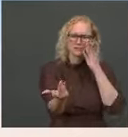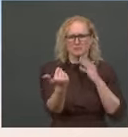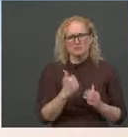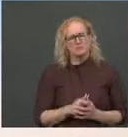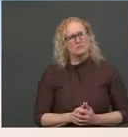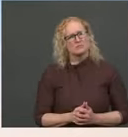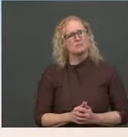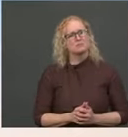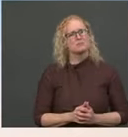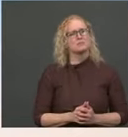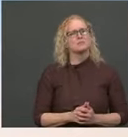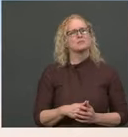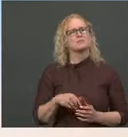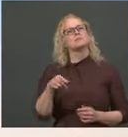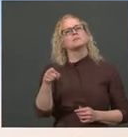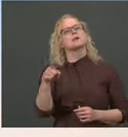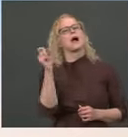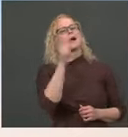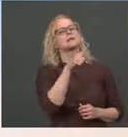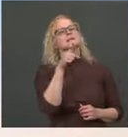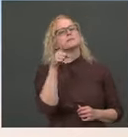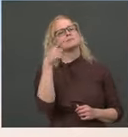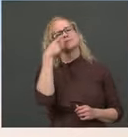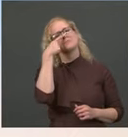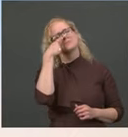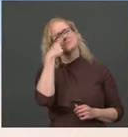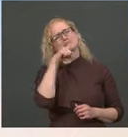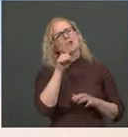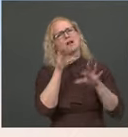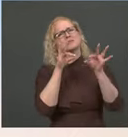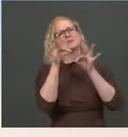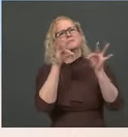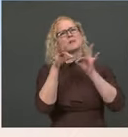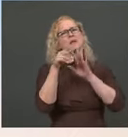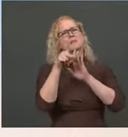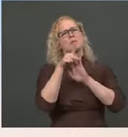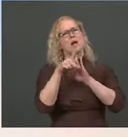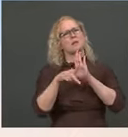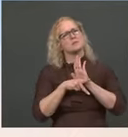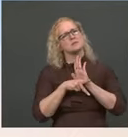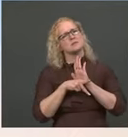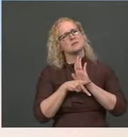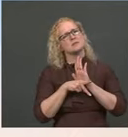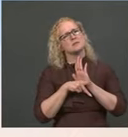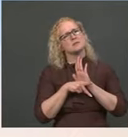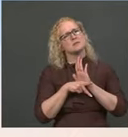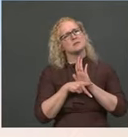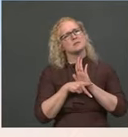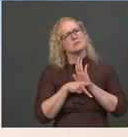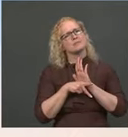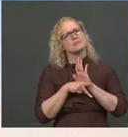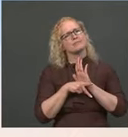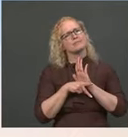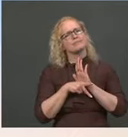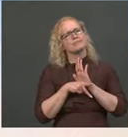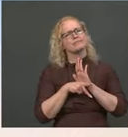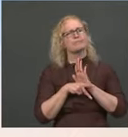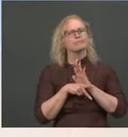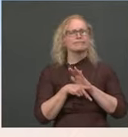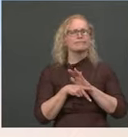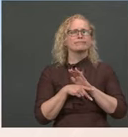when the policy on the revealing the White House commissioned officers who have COVID, when did that change? Because on July 20th, Jen